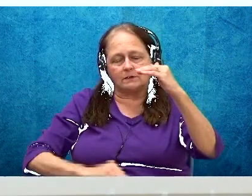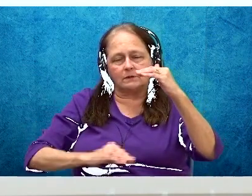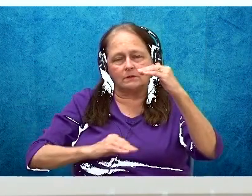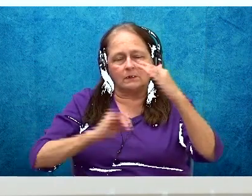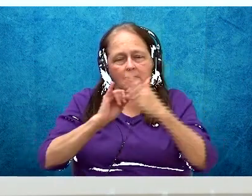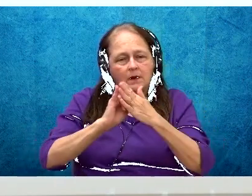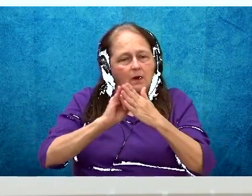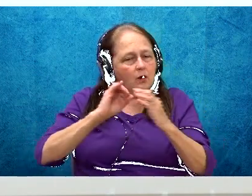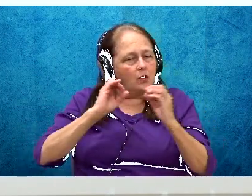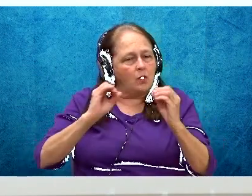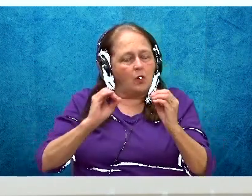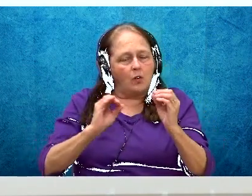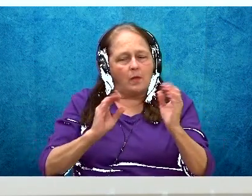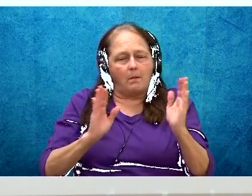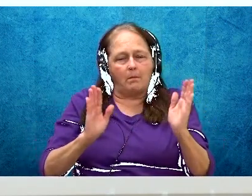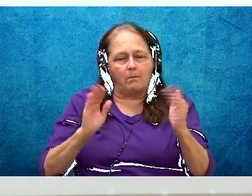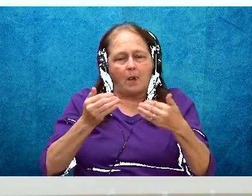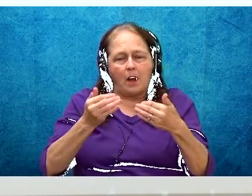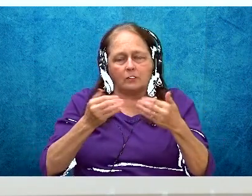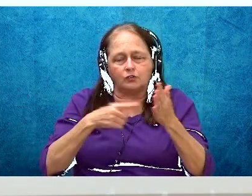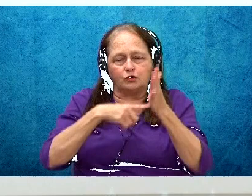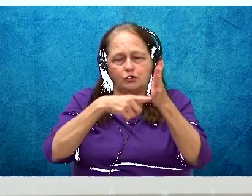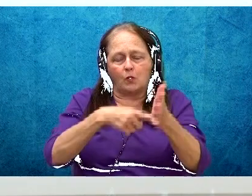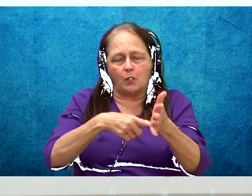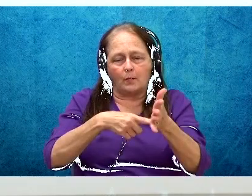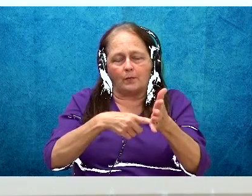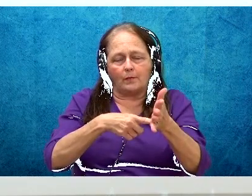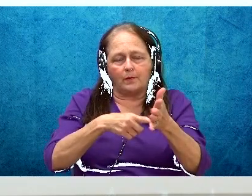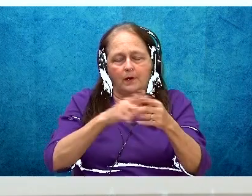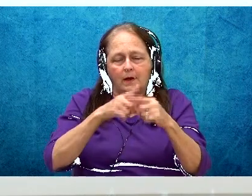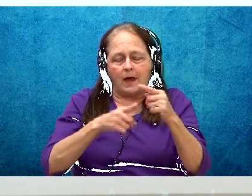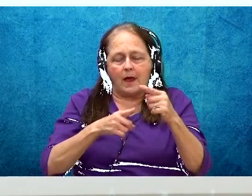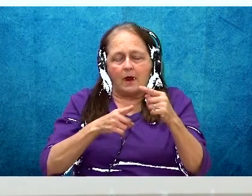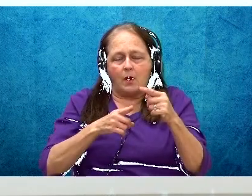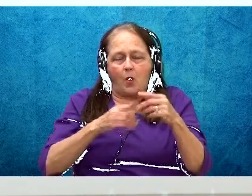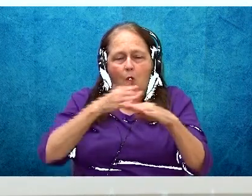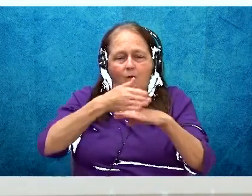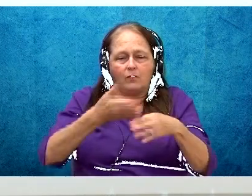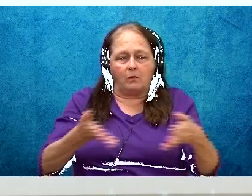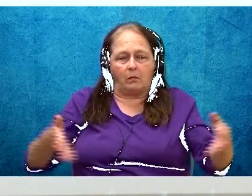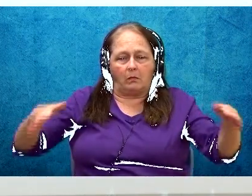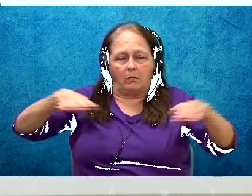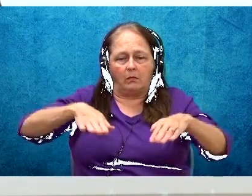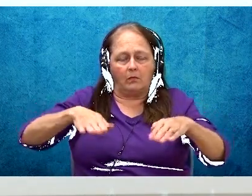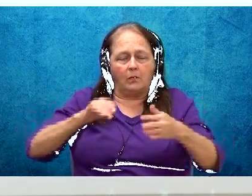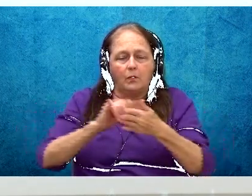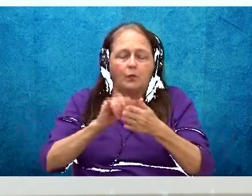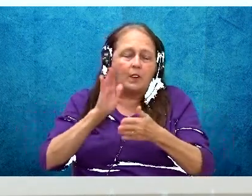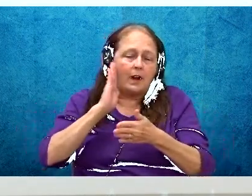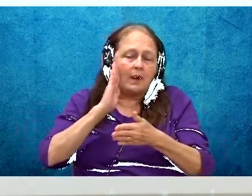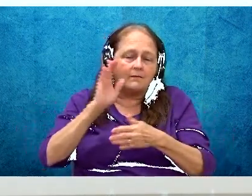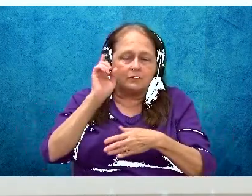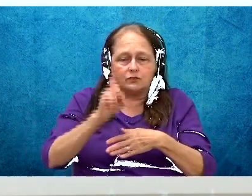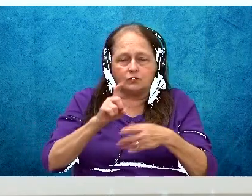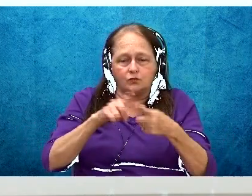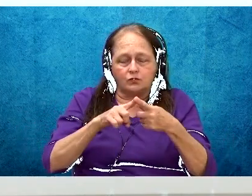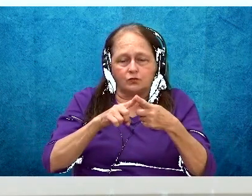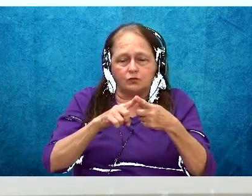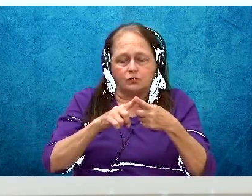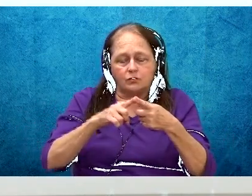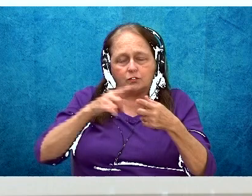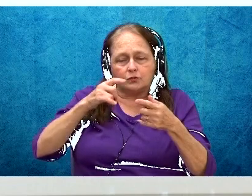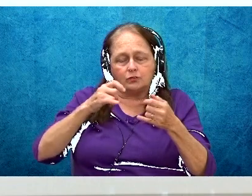any of the box showing, but we can't overlap the pieces either. So we are going to have to